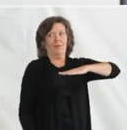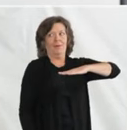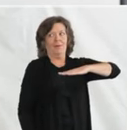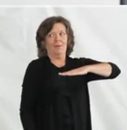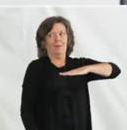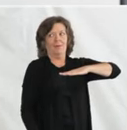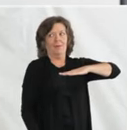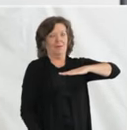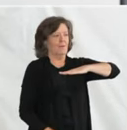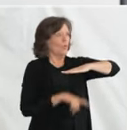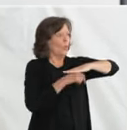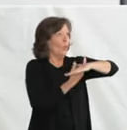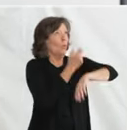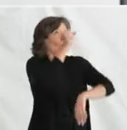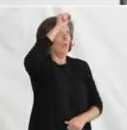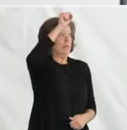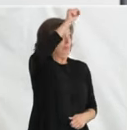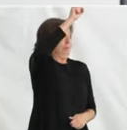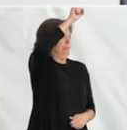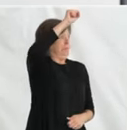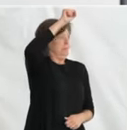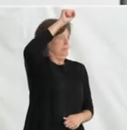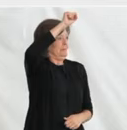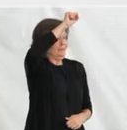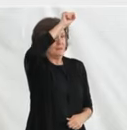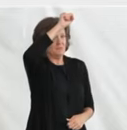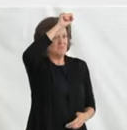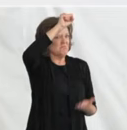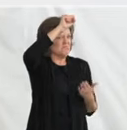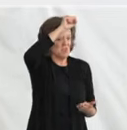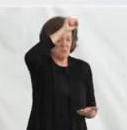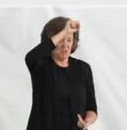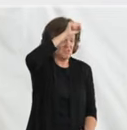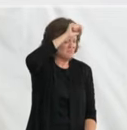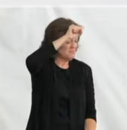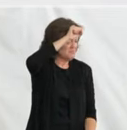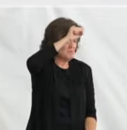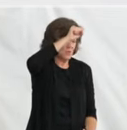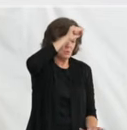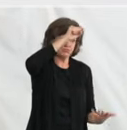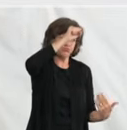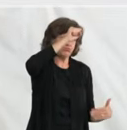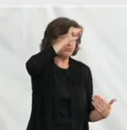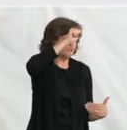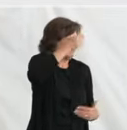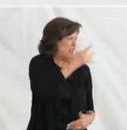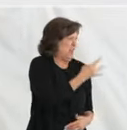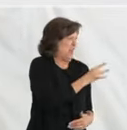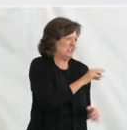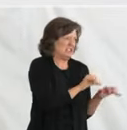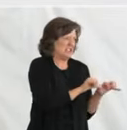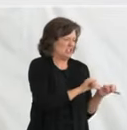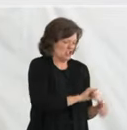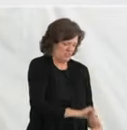So there he was, hanging. I don't know, maybe 18 inches off the ground.